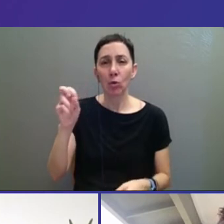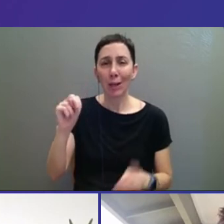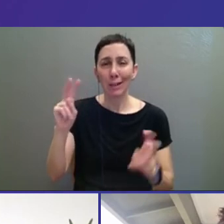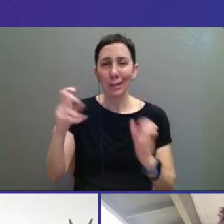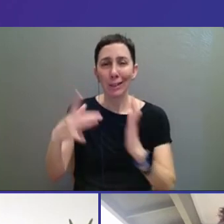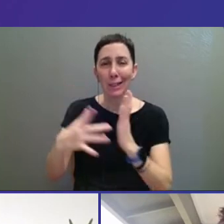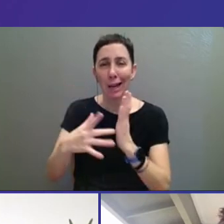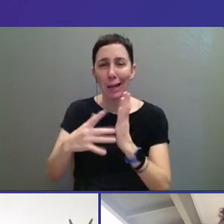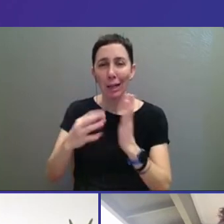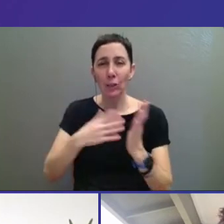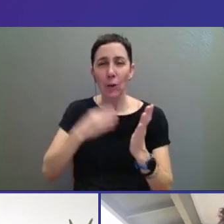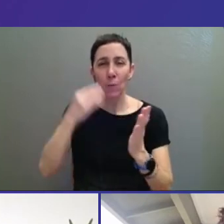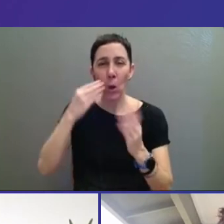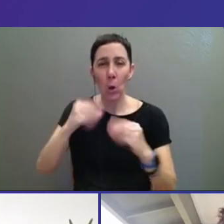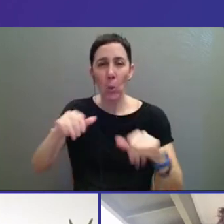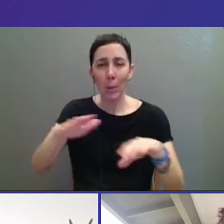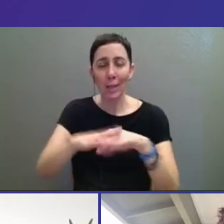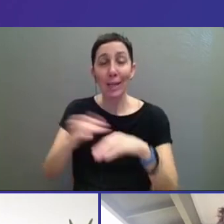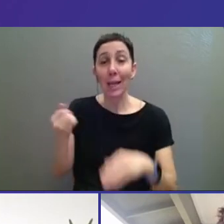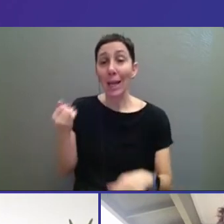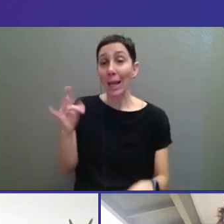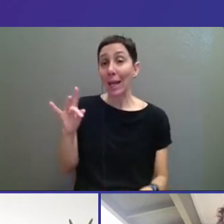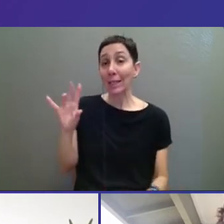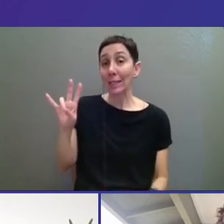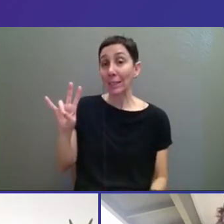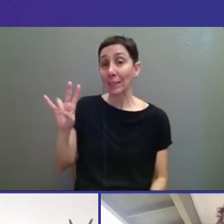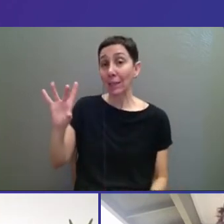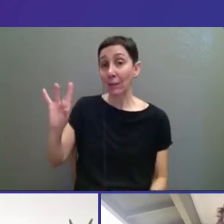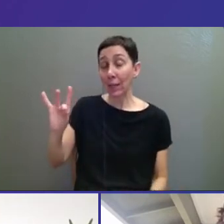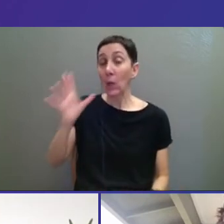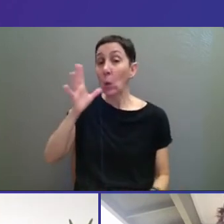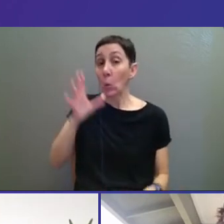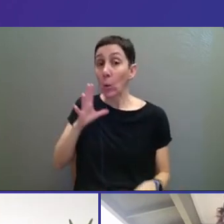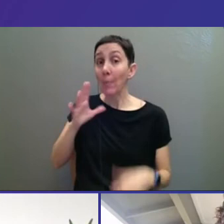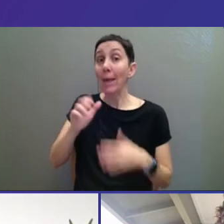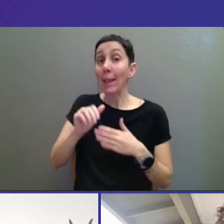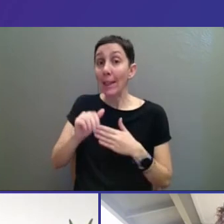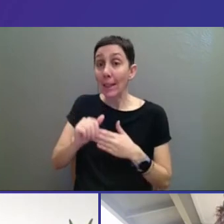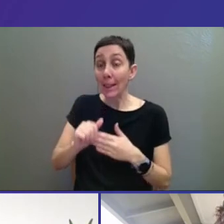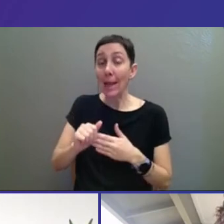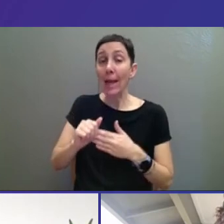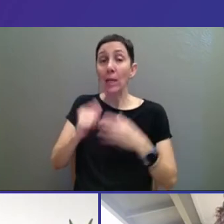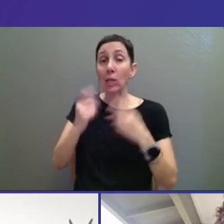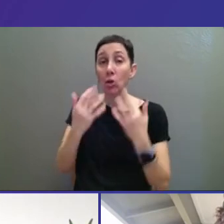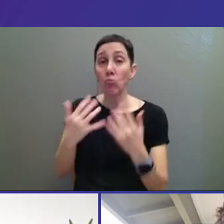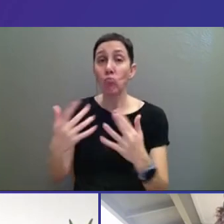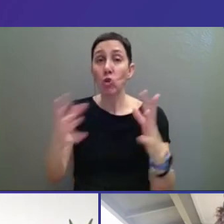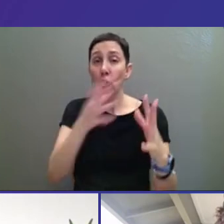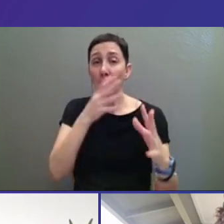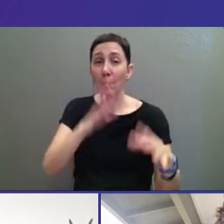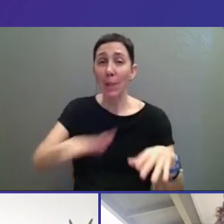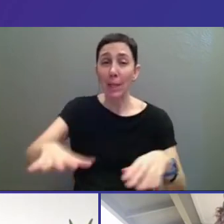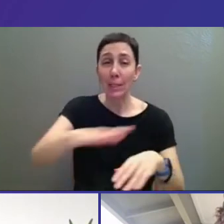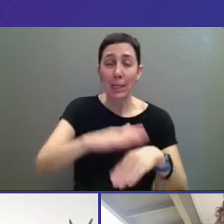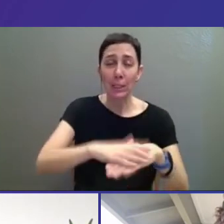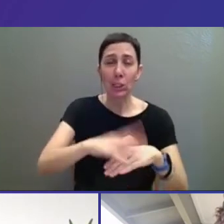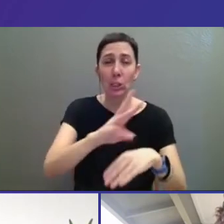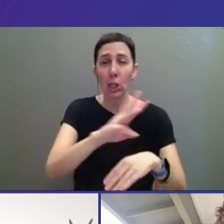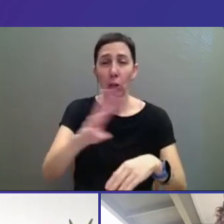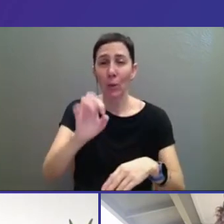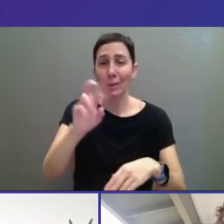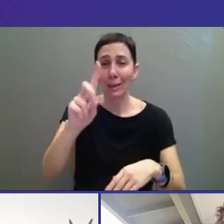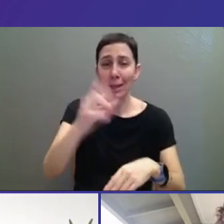in 1878 when women led the burning down of plantations on the west end of my island. Where